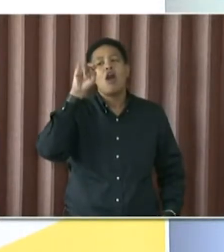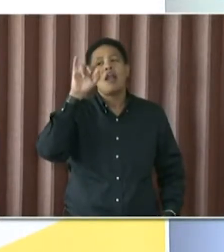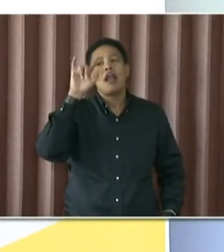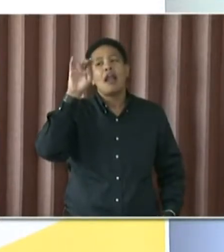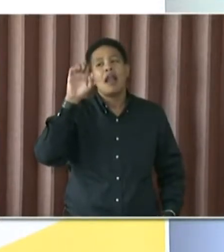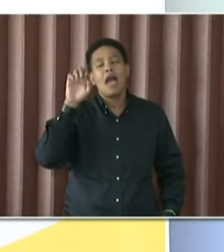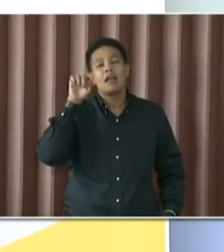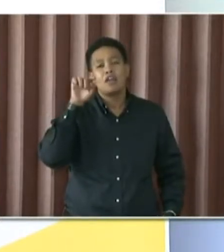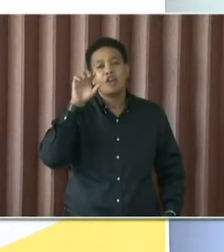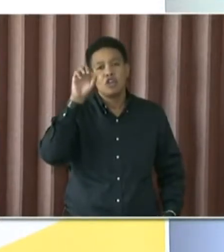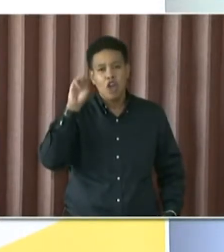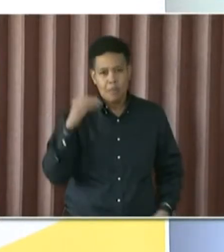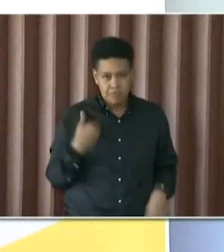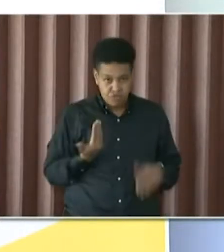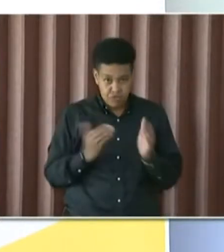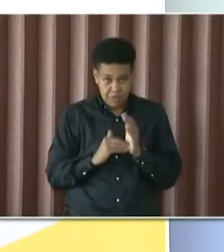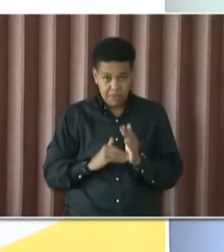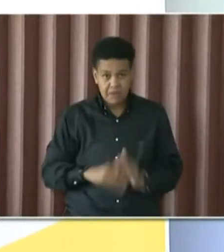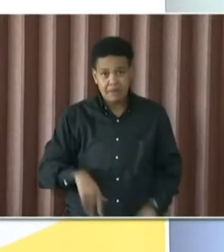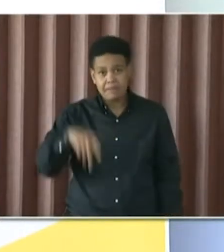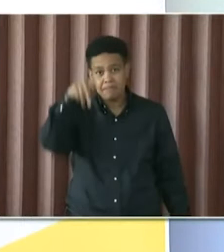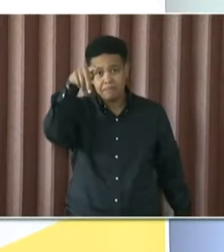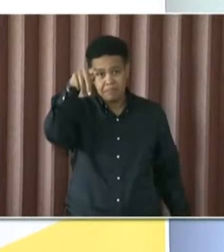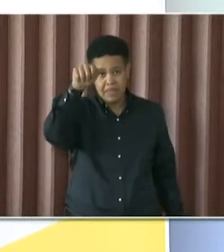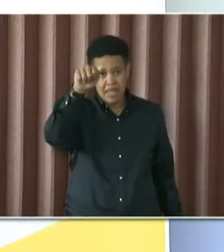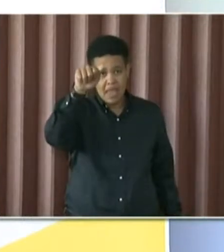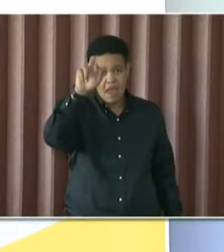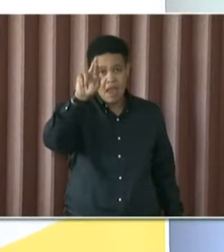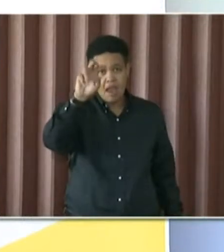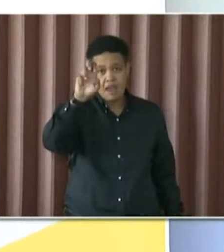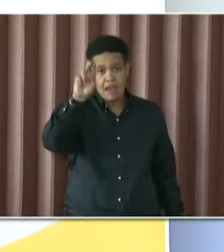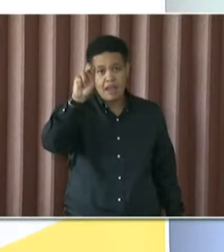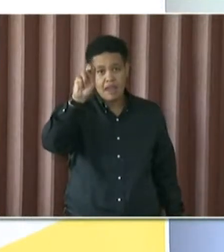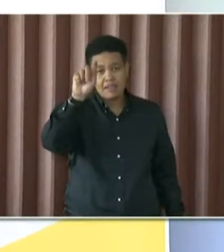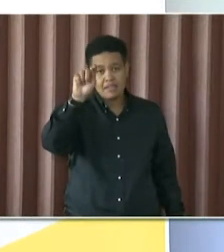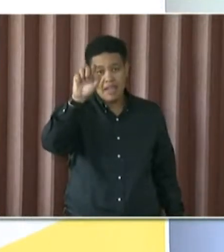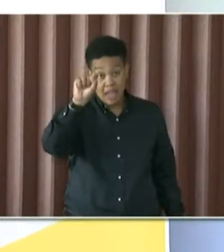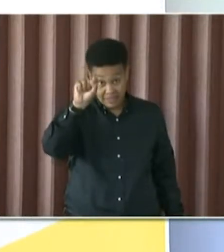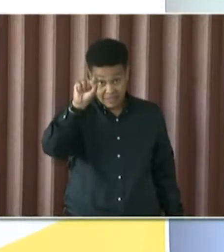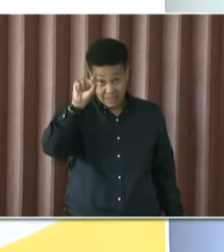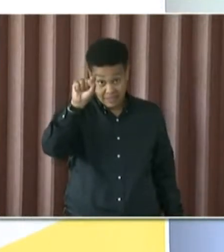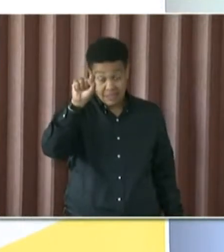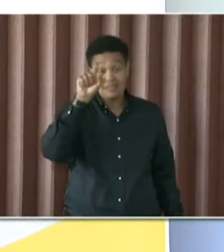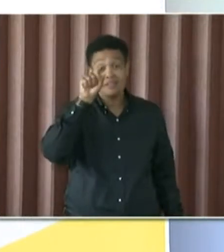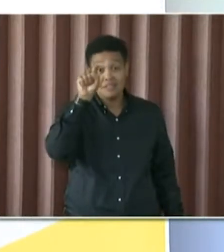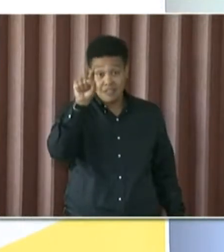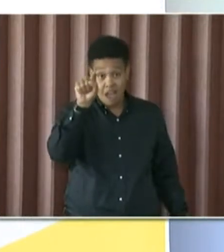parents.dpisonline.com, and I'll repeat that: parents, P-A-R-E-N-T-S,